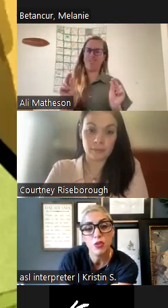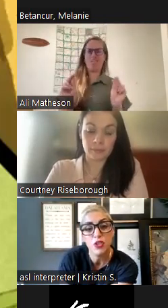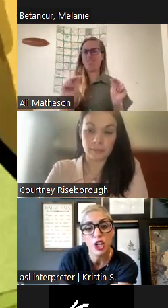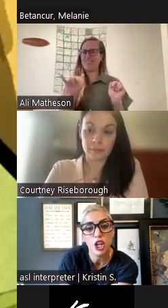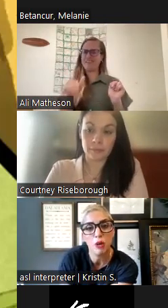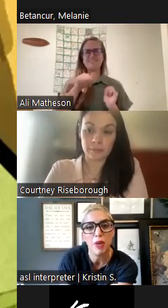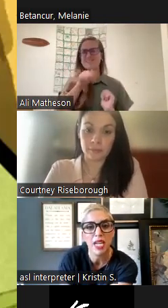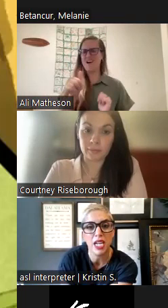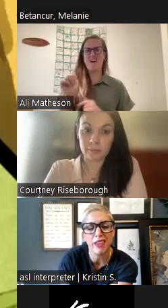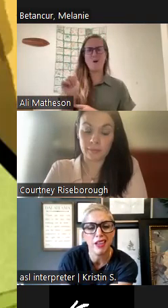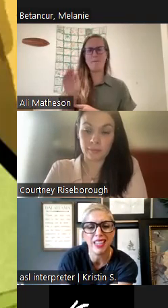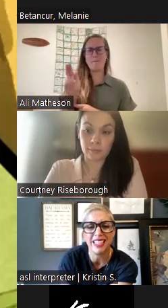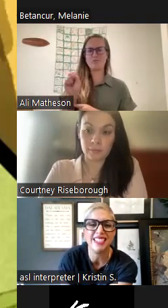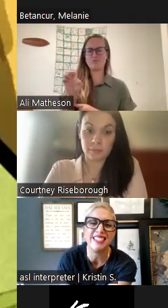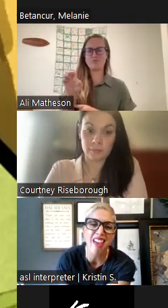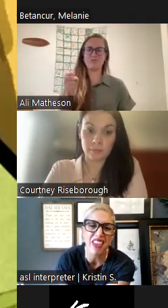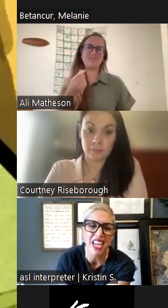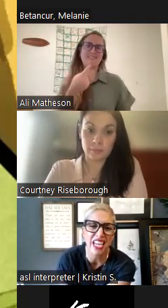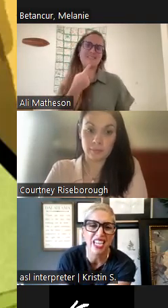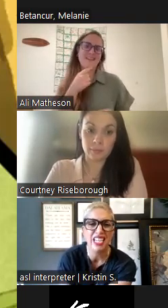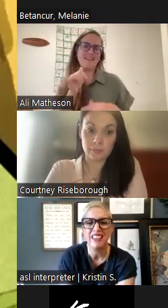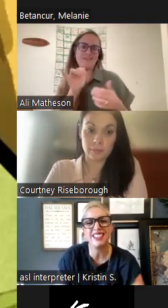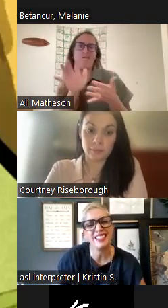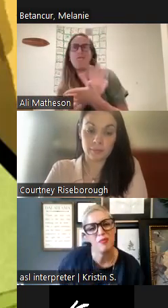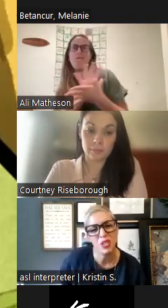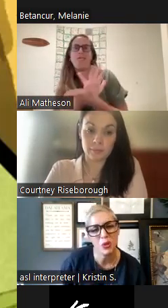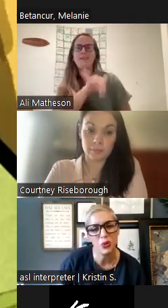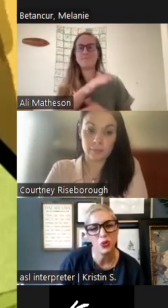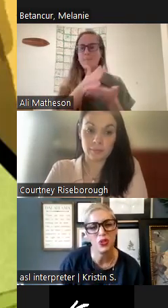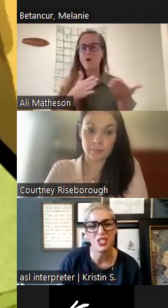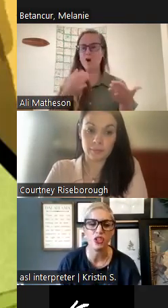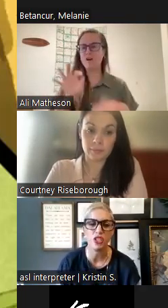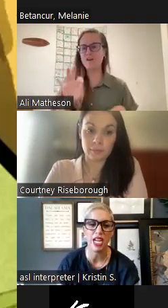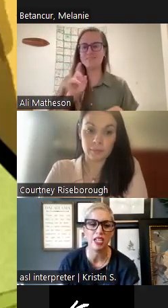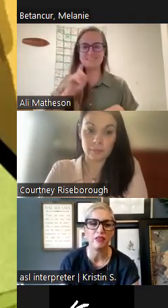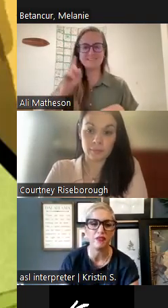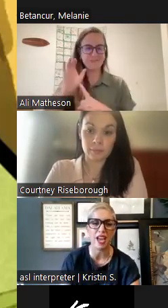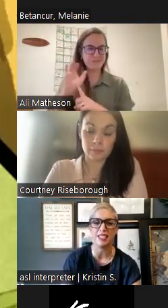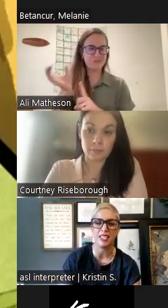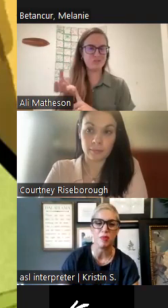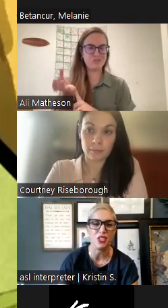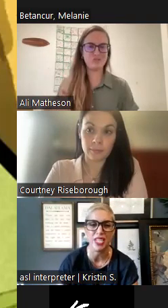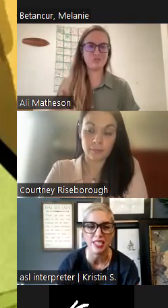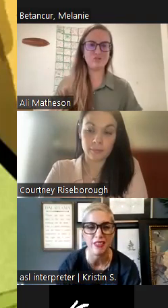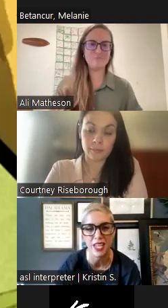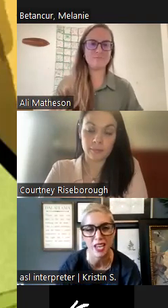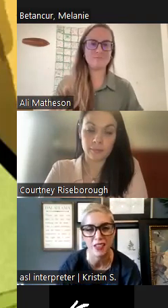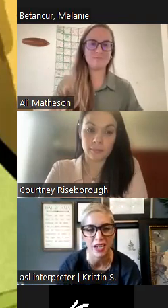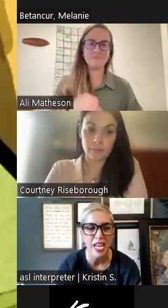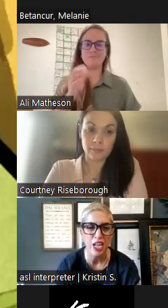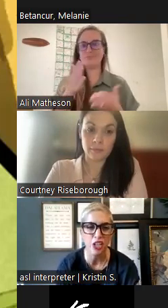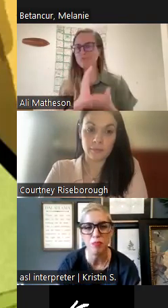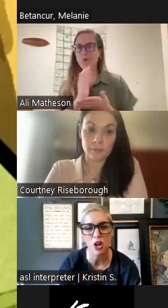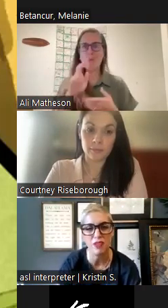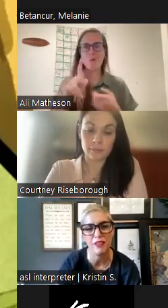The abuser might think like, this is nothing, this isn't abuse, and just kind of gaslight the person into thinking